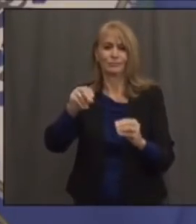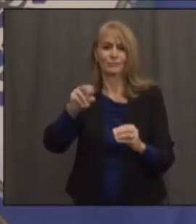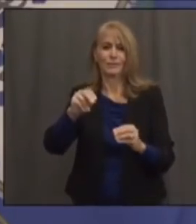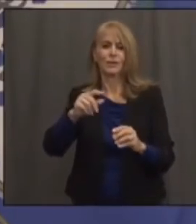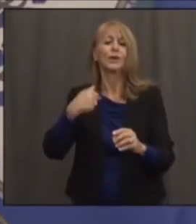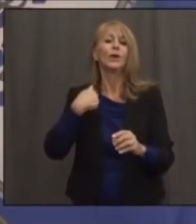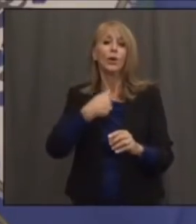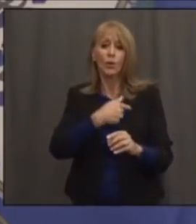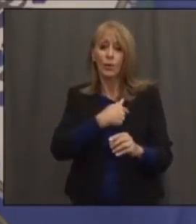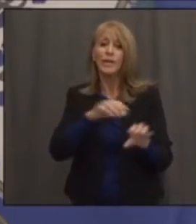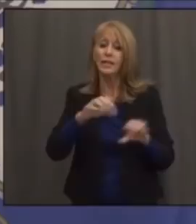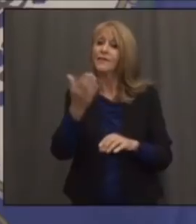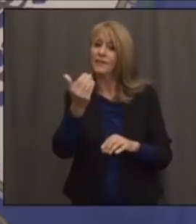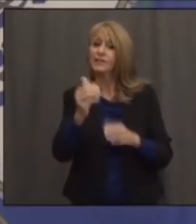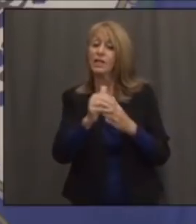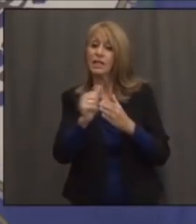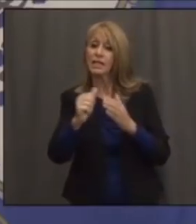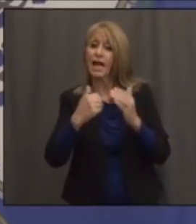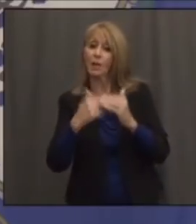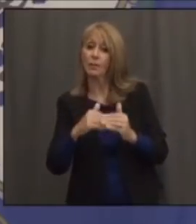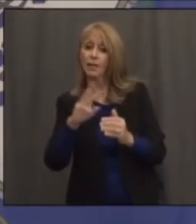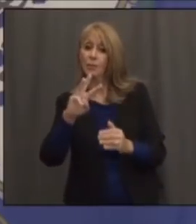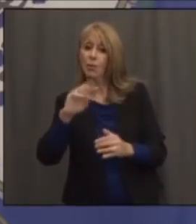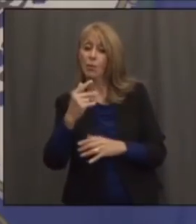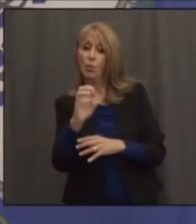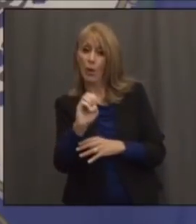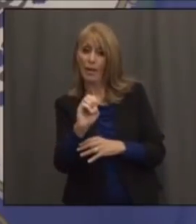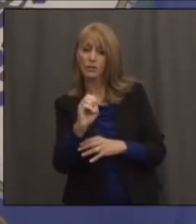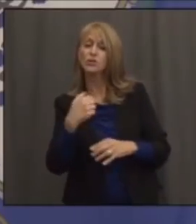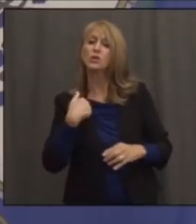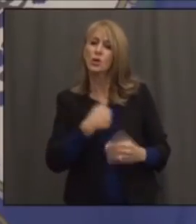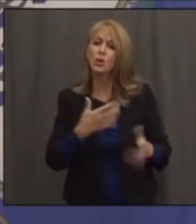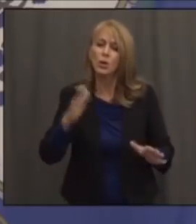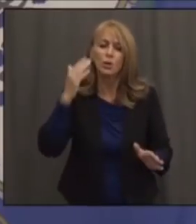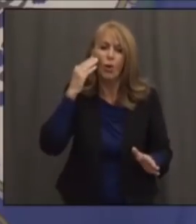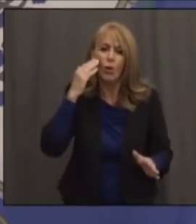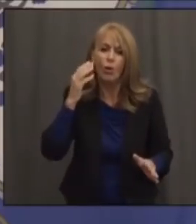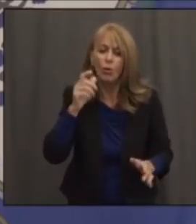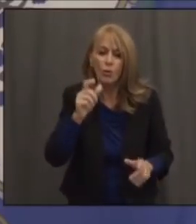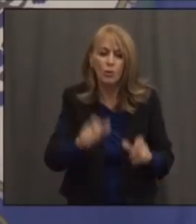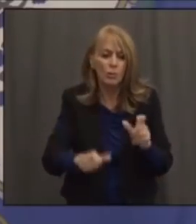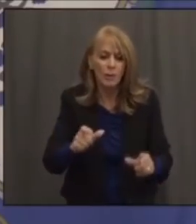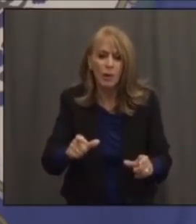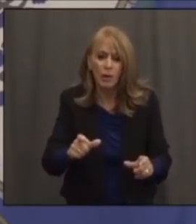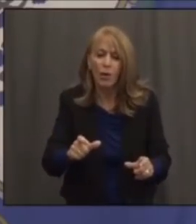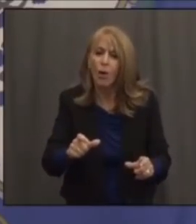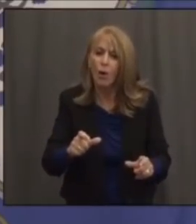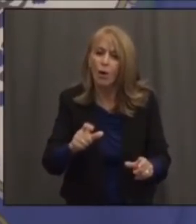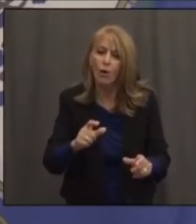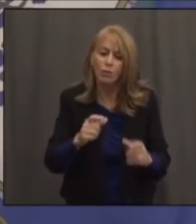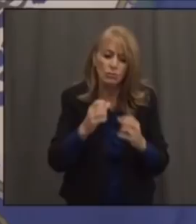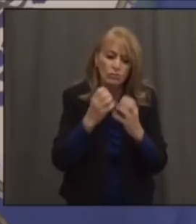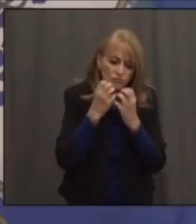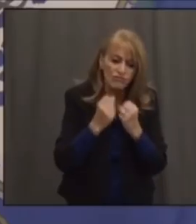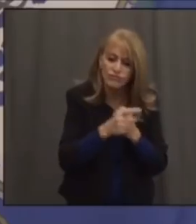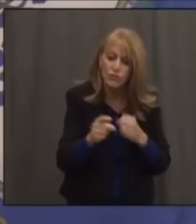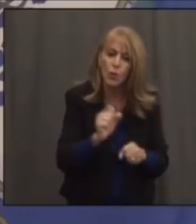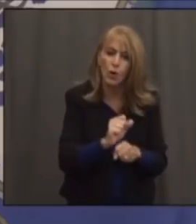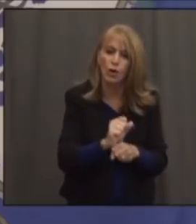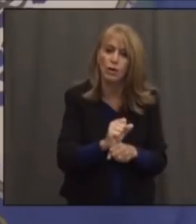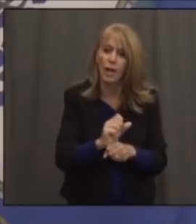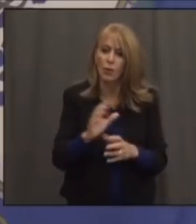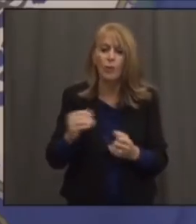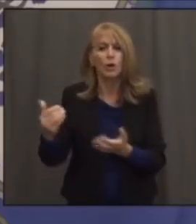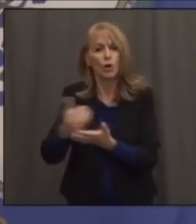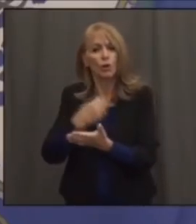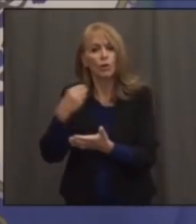of a $15 minimum wage, sort of recognizing the value of work and making sure that work pays. And